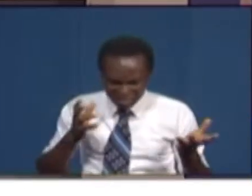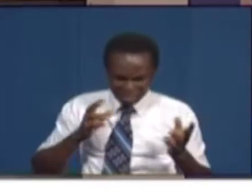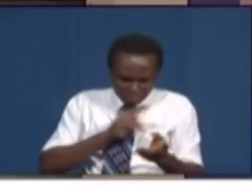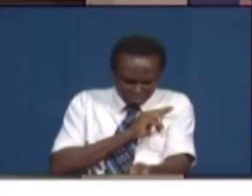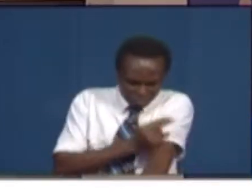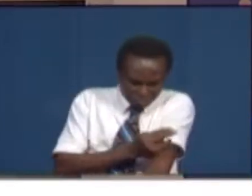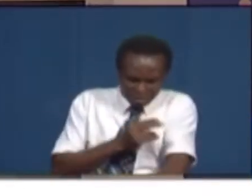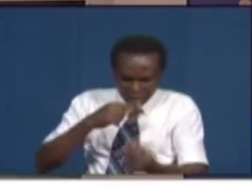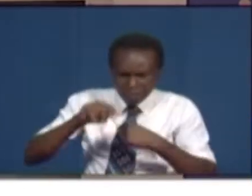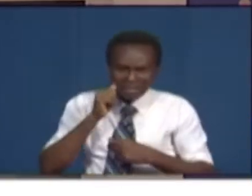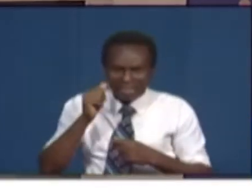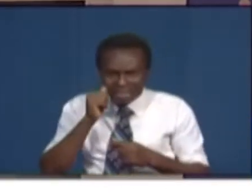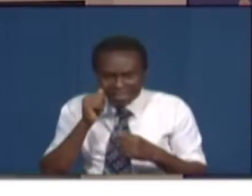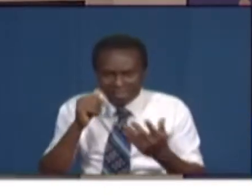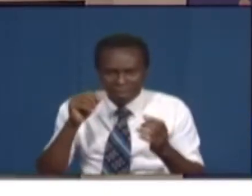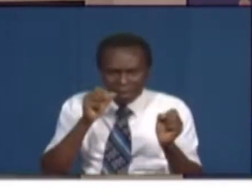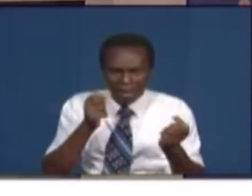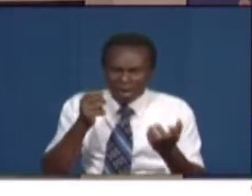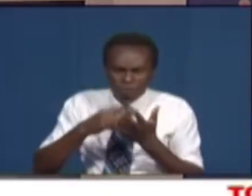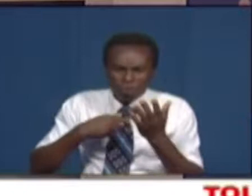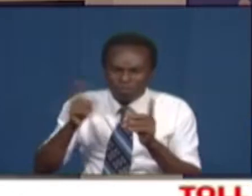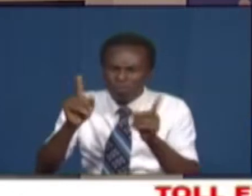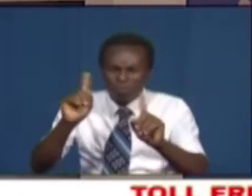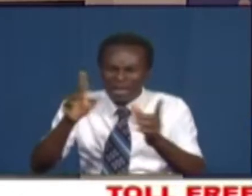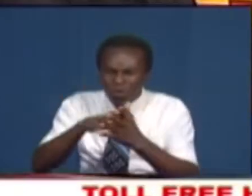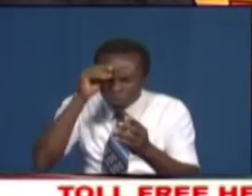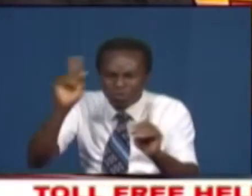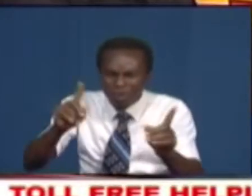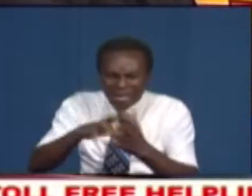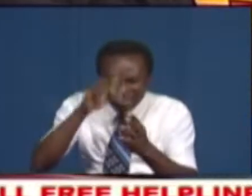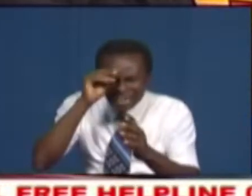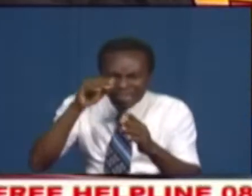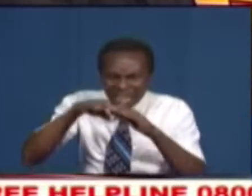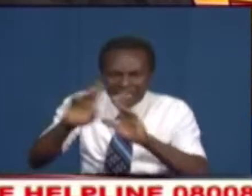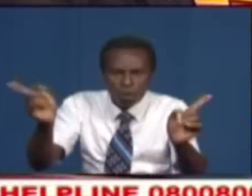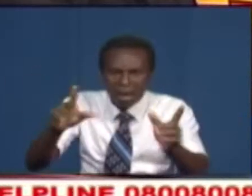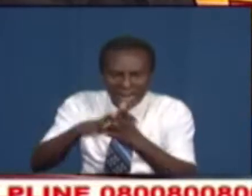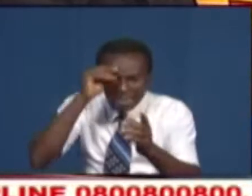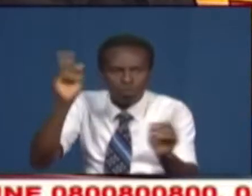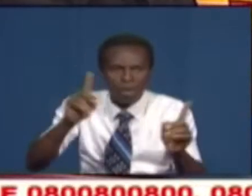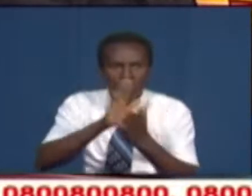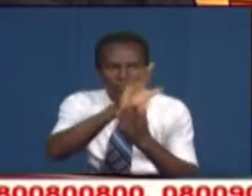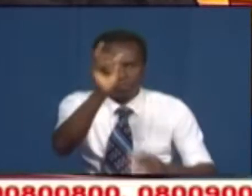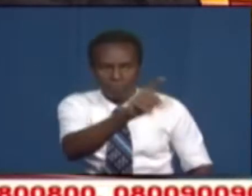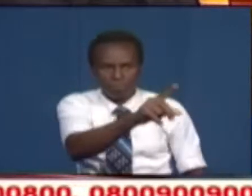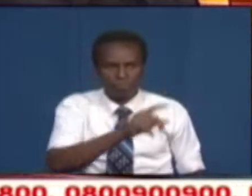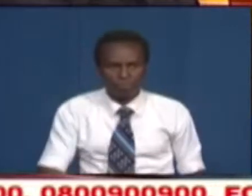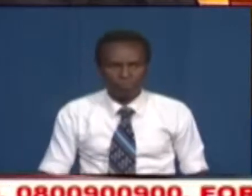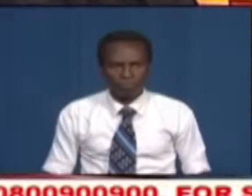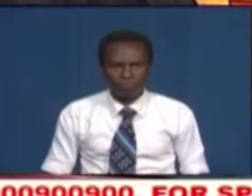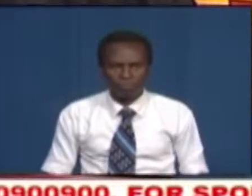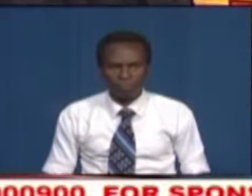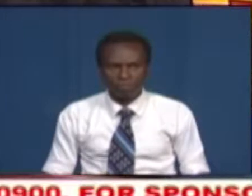adolescent boy could walk to and ask about some of these things? Okay. I think the last time I came here, I mentioned